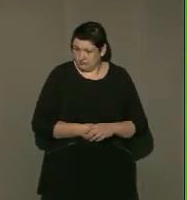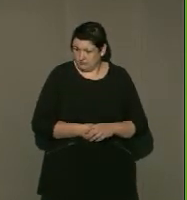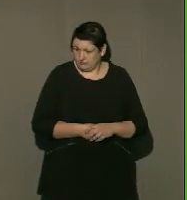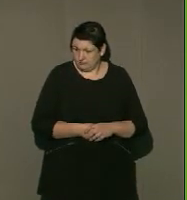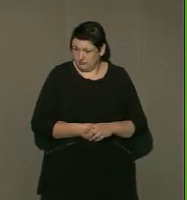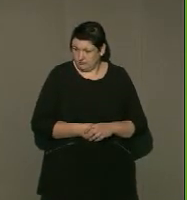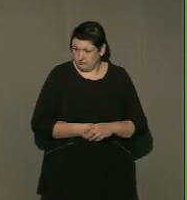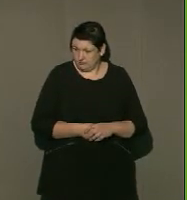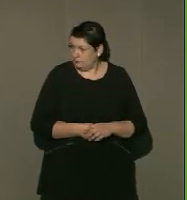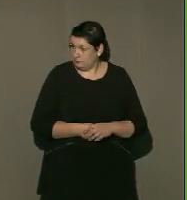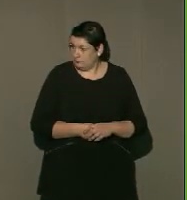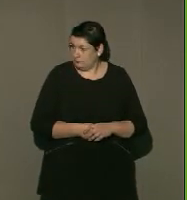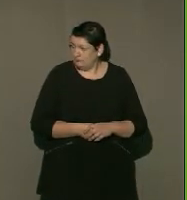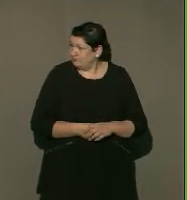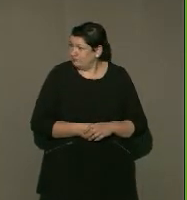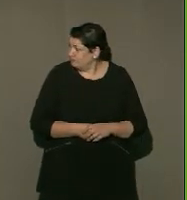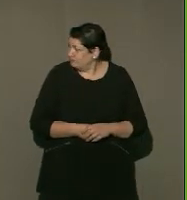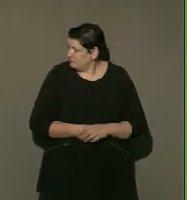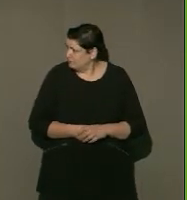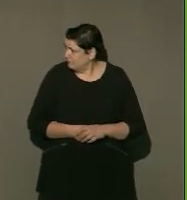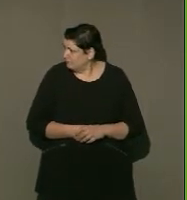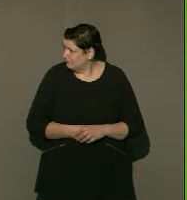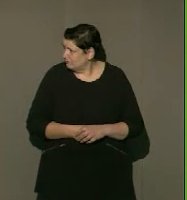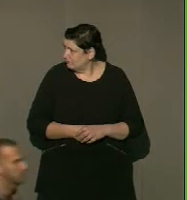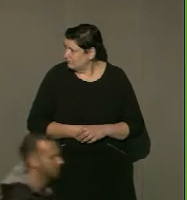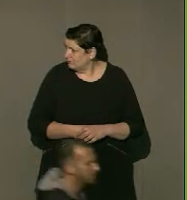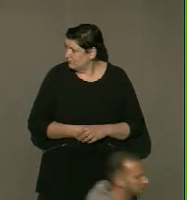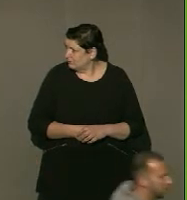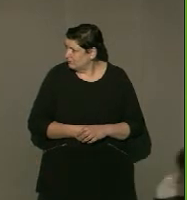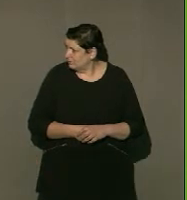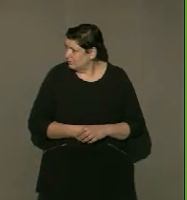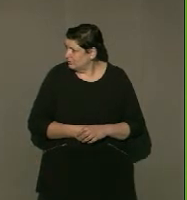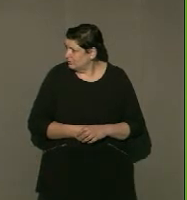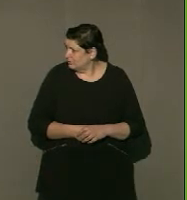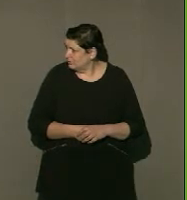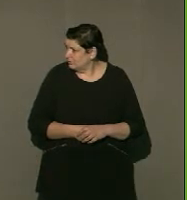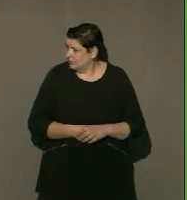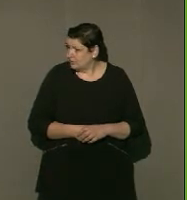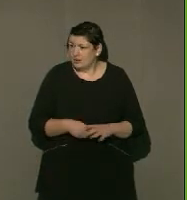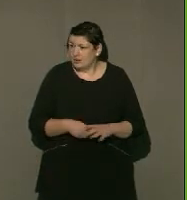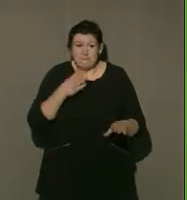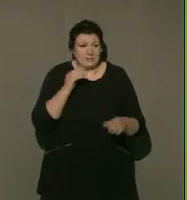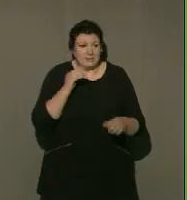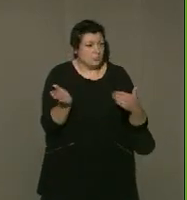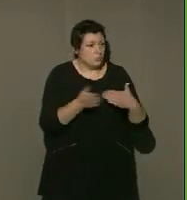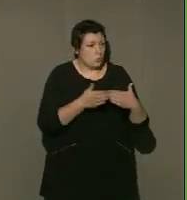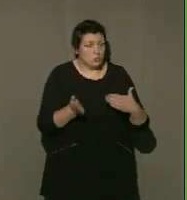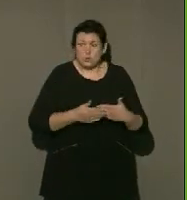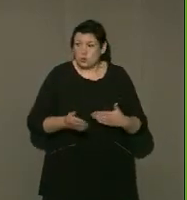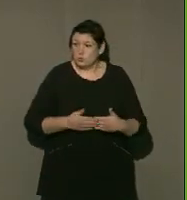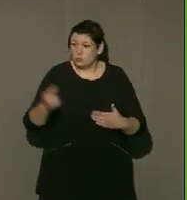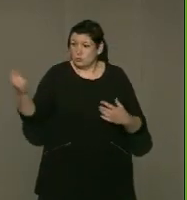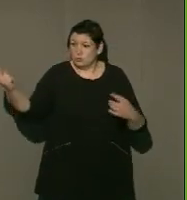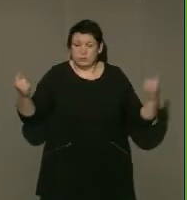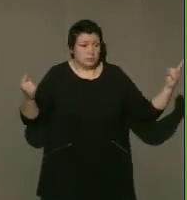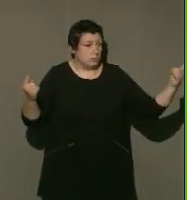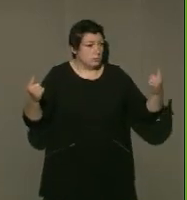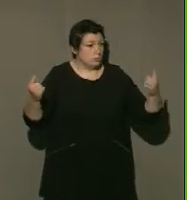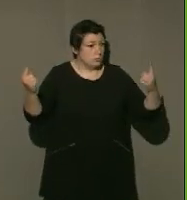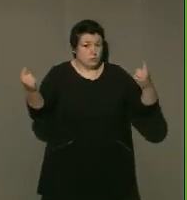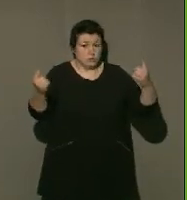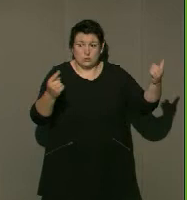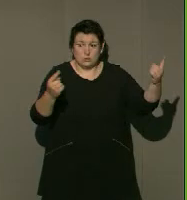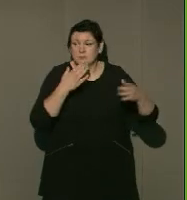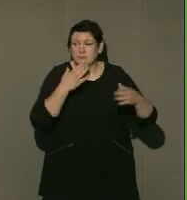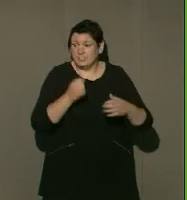Sorry, the door, nobody may leave at this stage, I'm told. Can somebody please close all the doors, or several people close all the doors. People